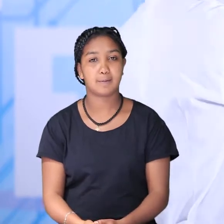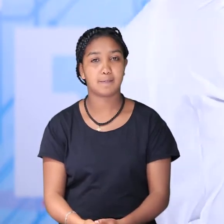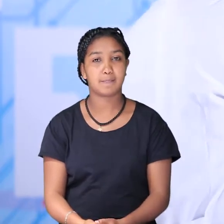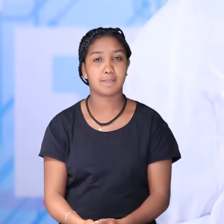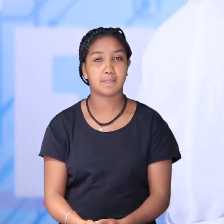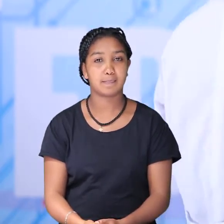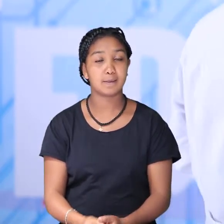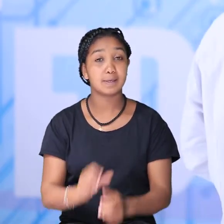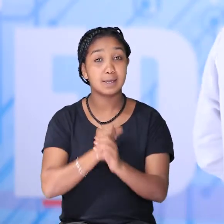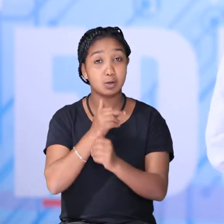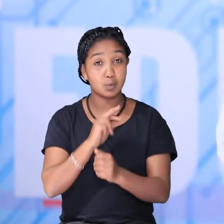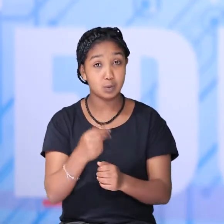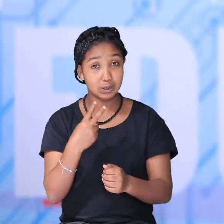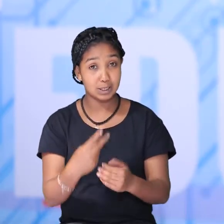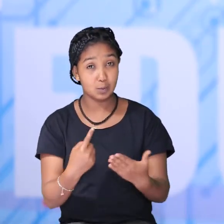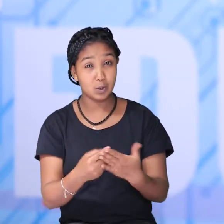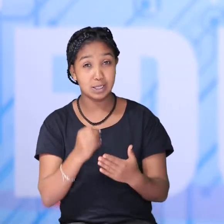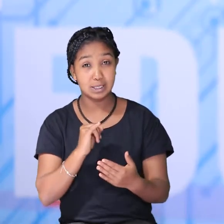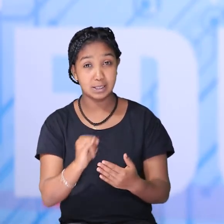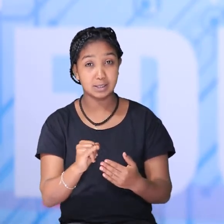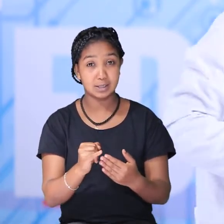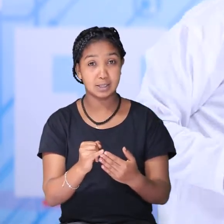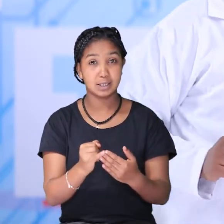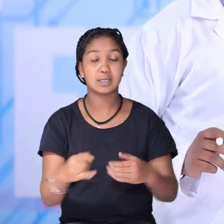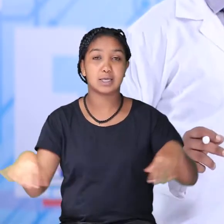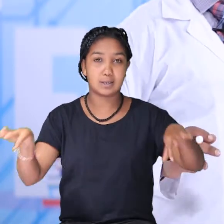The response is seen when it is needed.